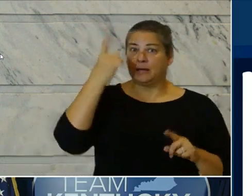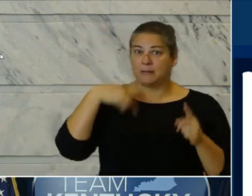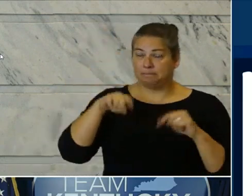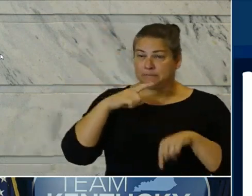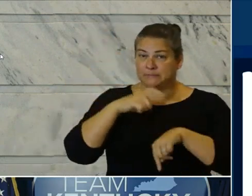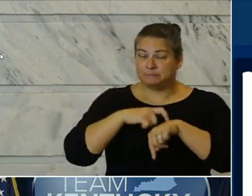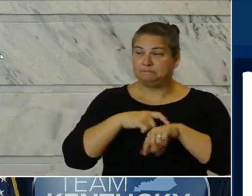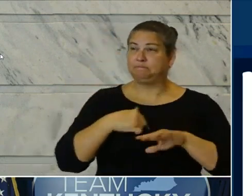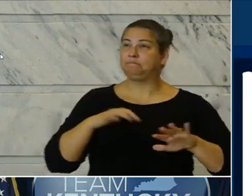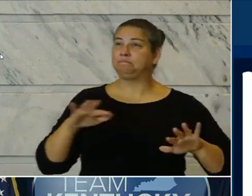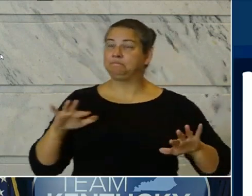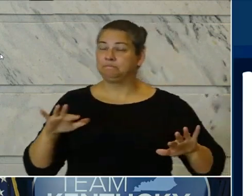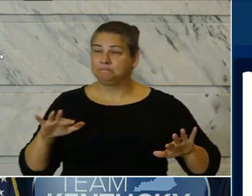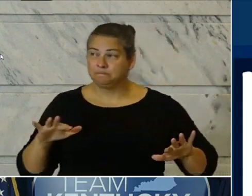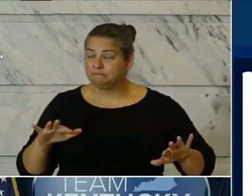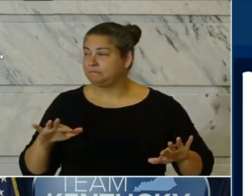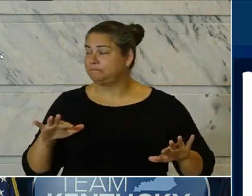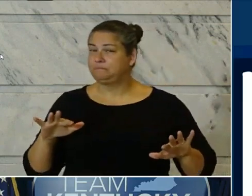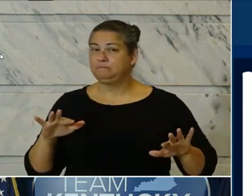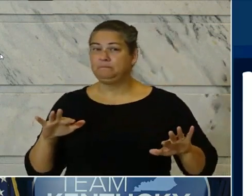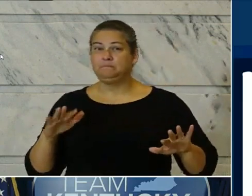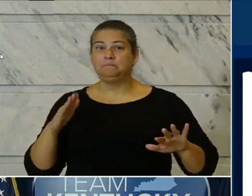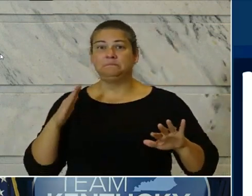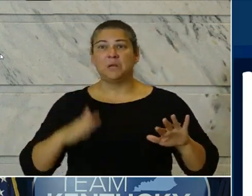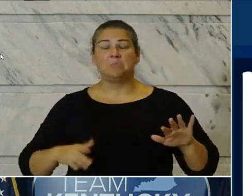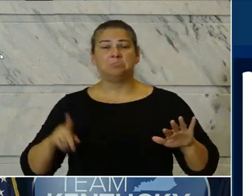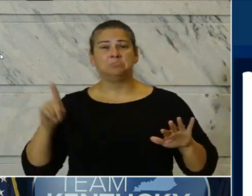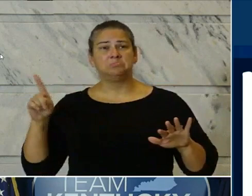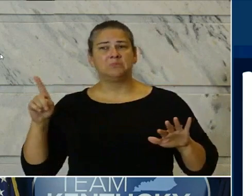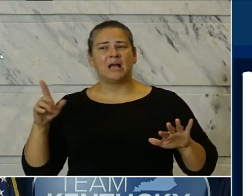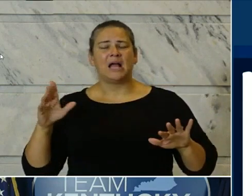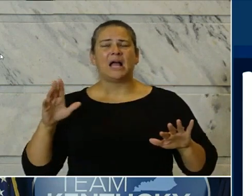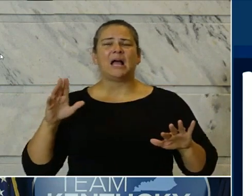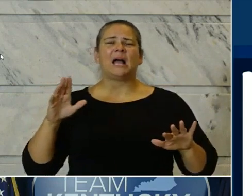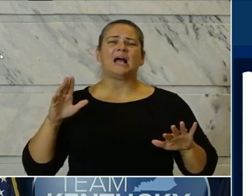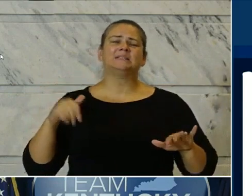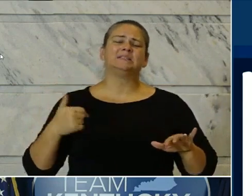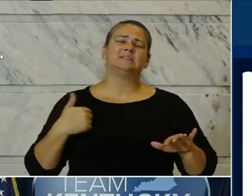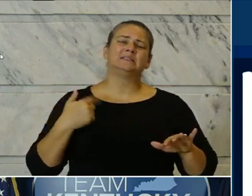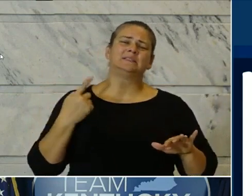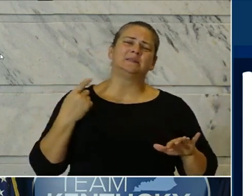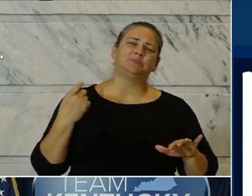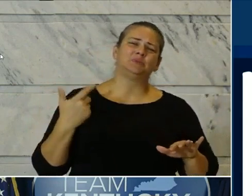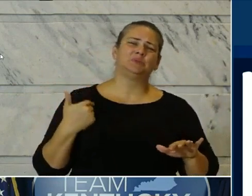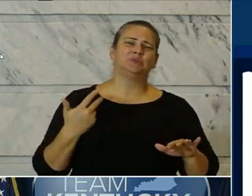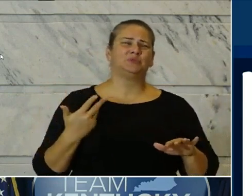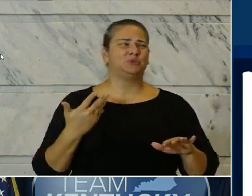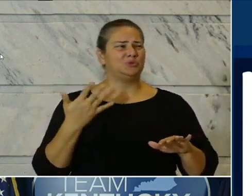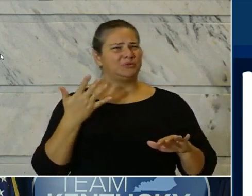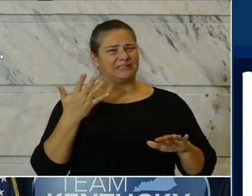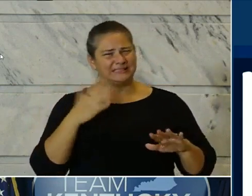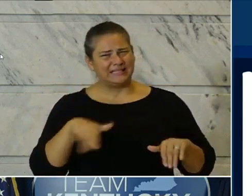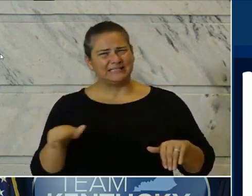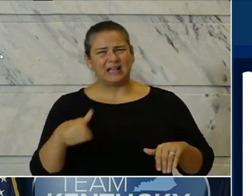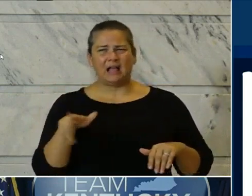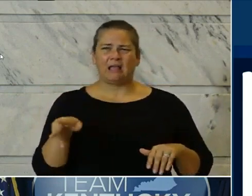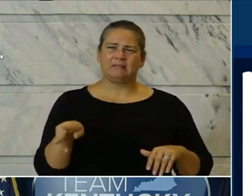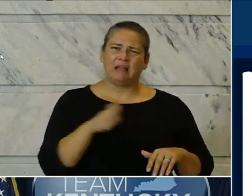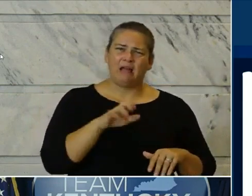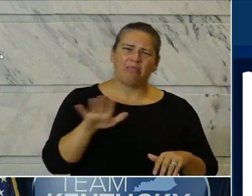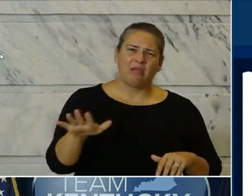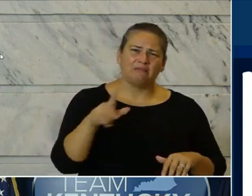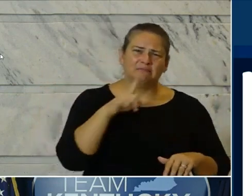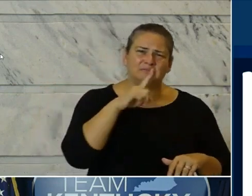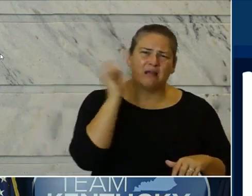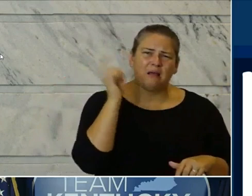think some folks were just, you know, wanting to get back to that normal summer. You would hear, how could you steal summer from kids? And what do you mean the